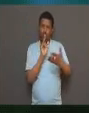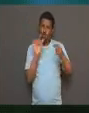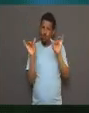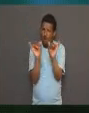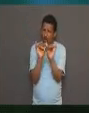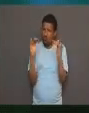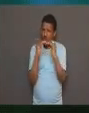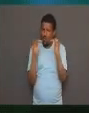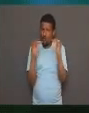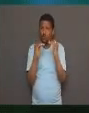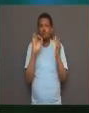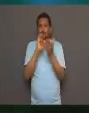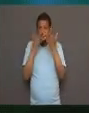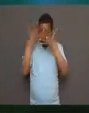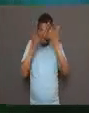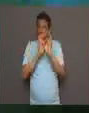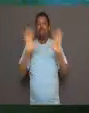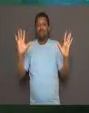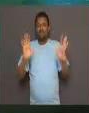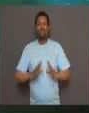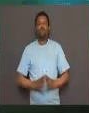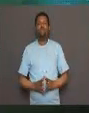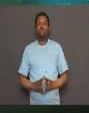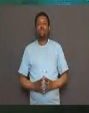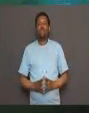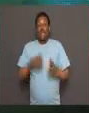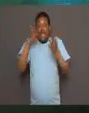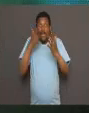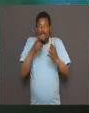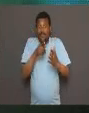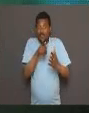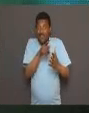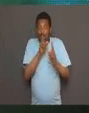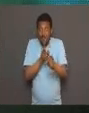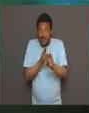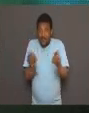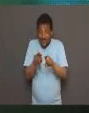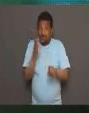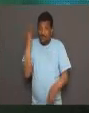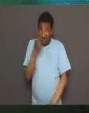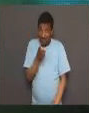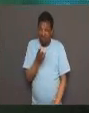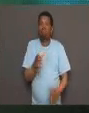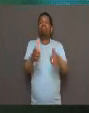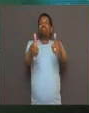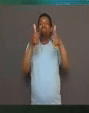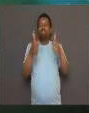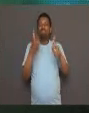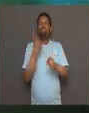not become confusing. Were these your answers, students? Well